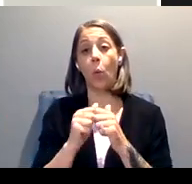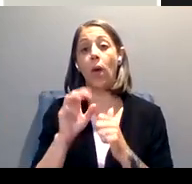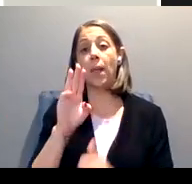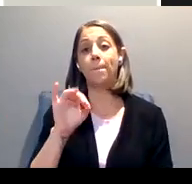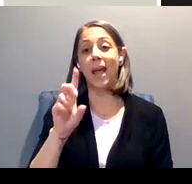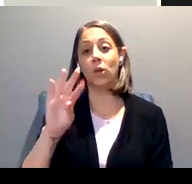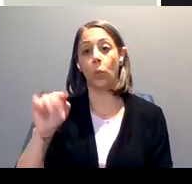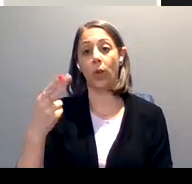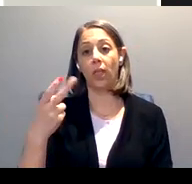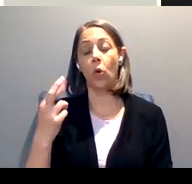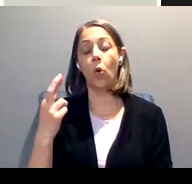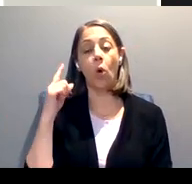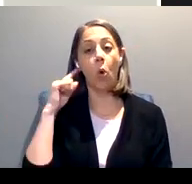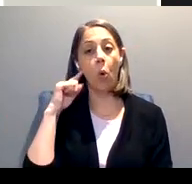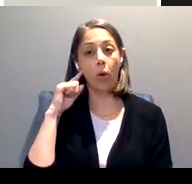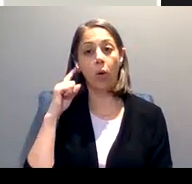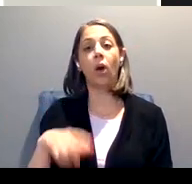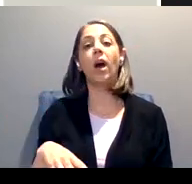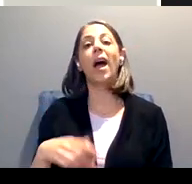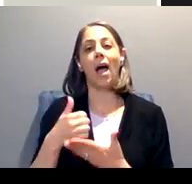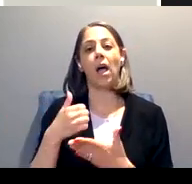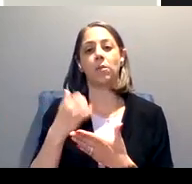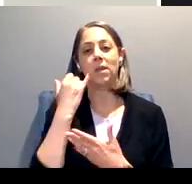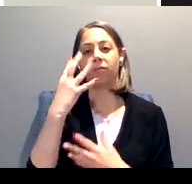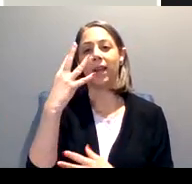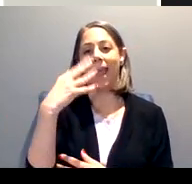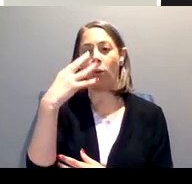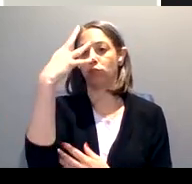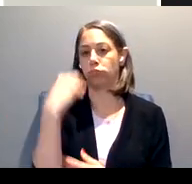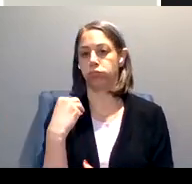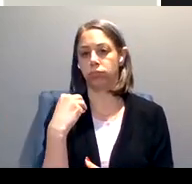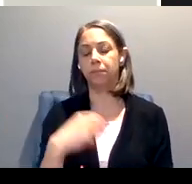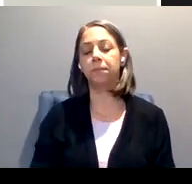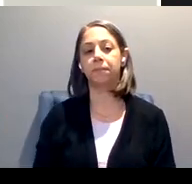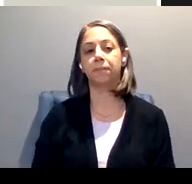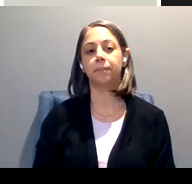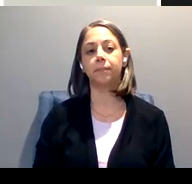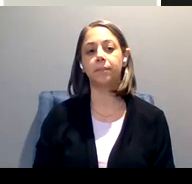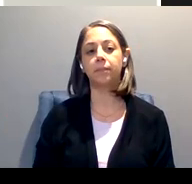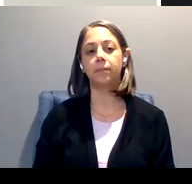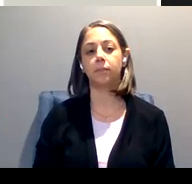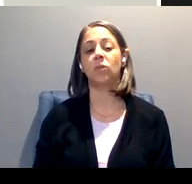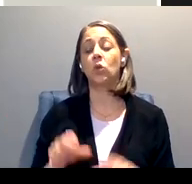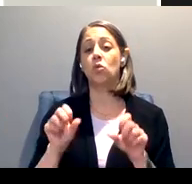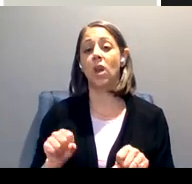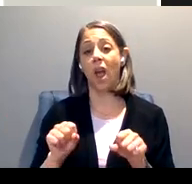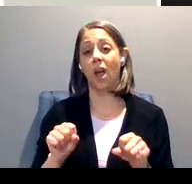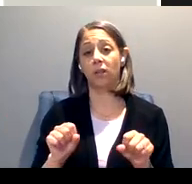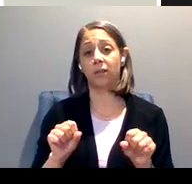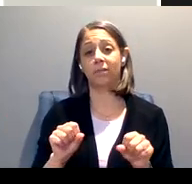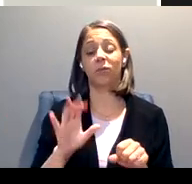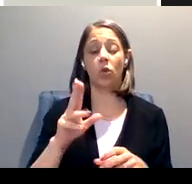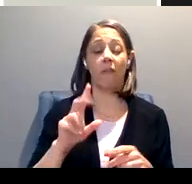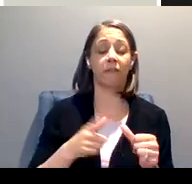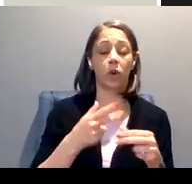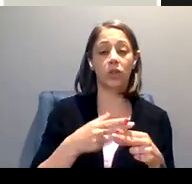audio quality, it often helps to disable your camera. If you'd like, you can enter your first name and